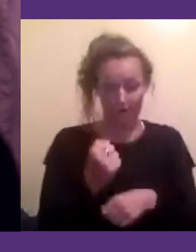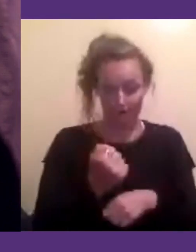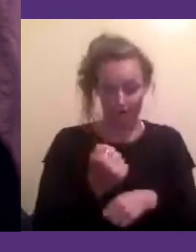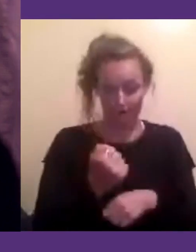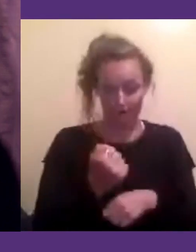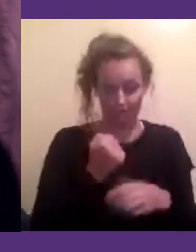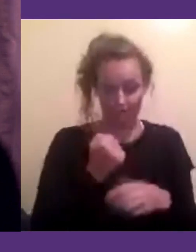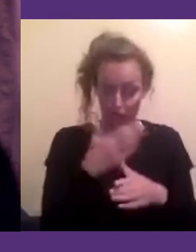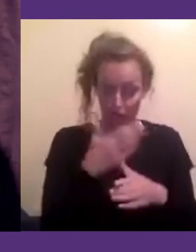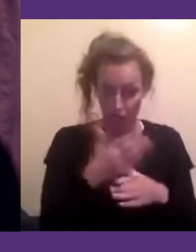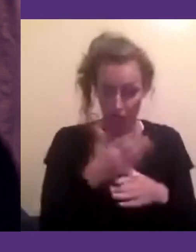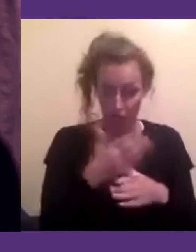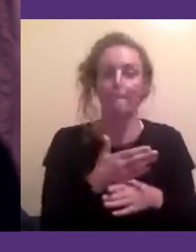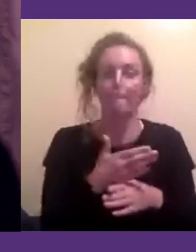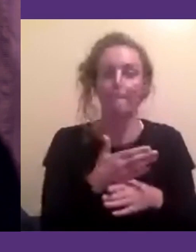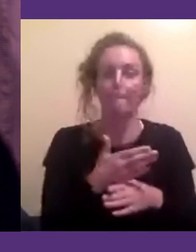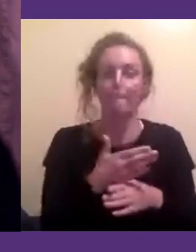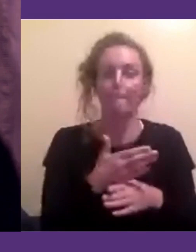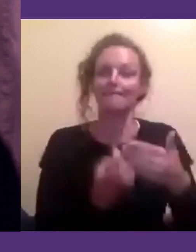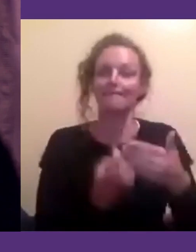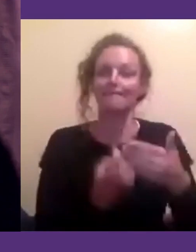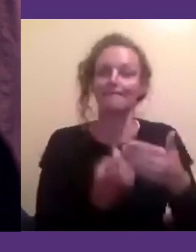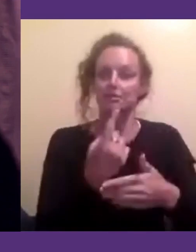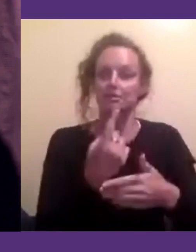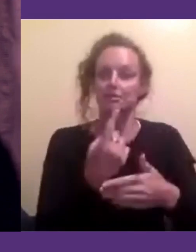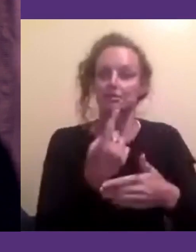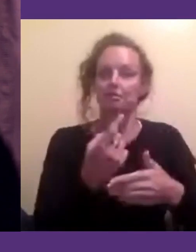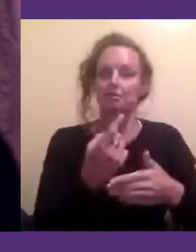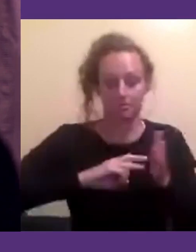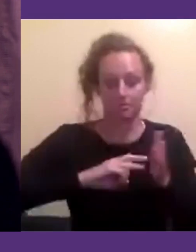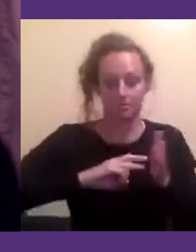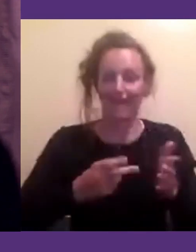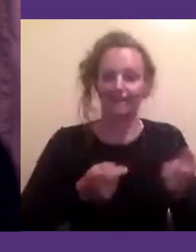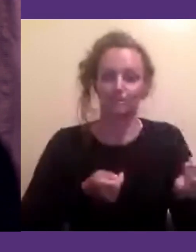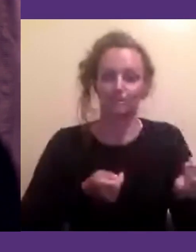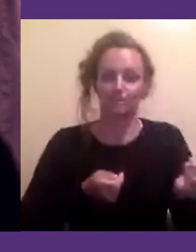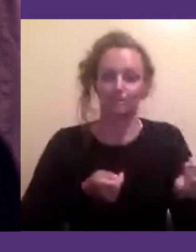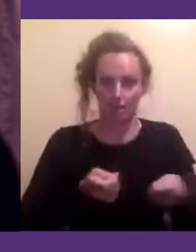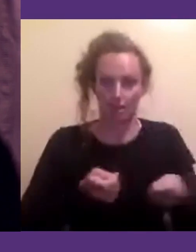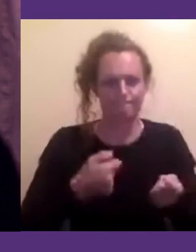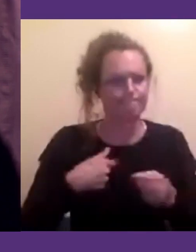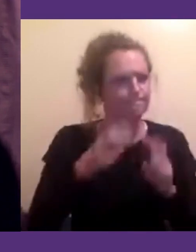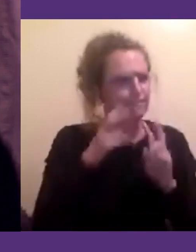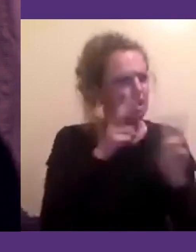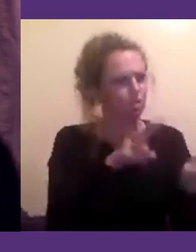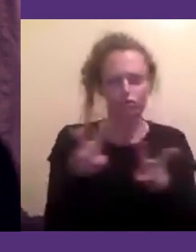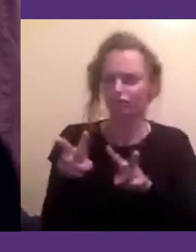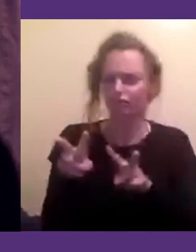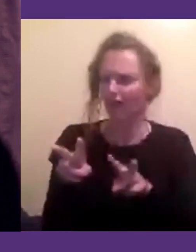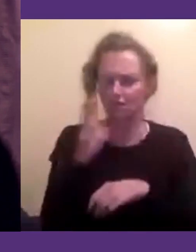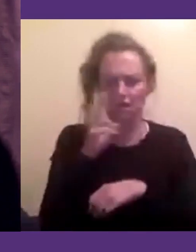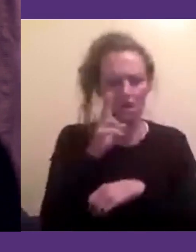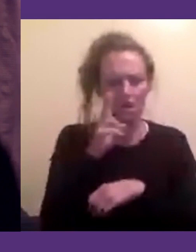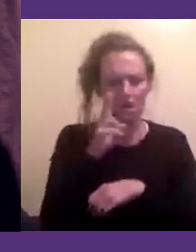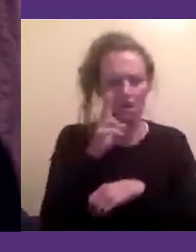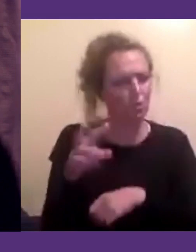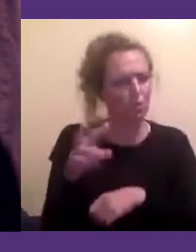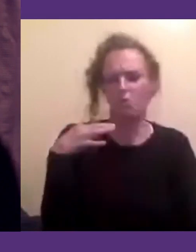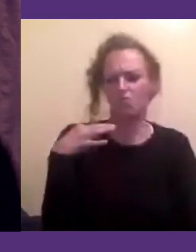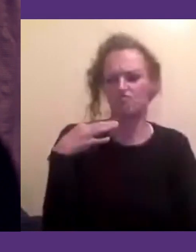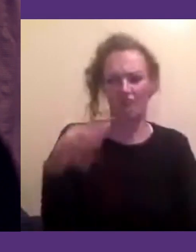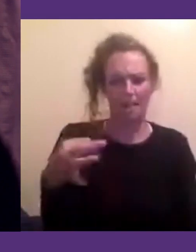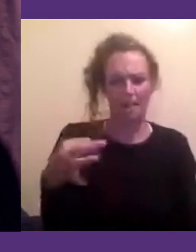disability representation that I didn't really see that it was representative at all. It wasn't diverse, and I